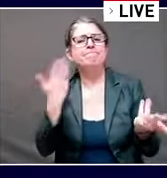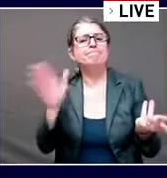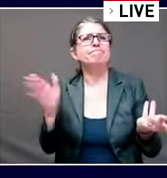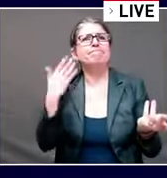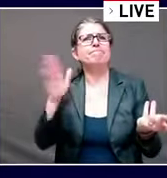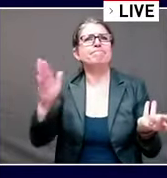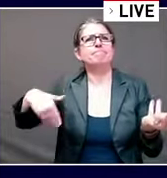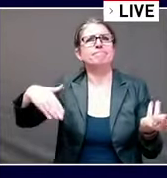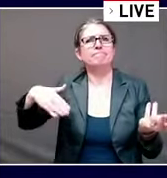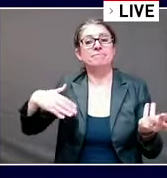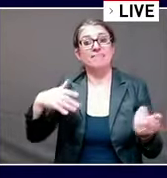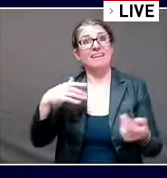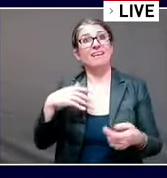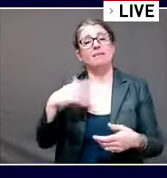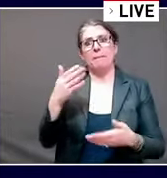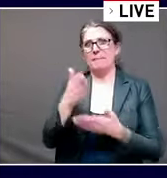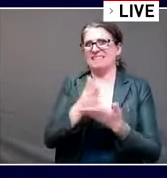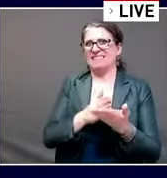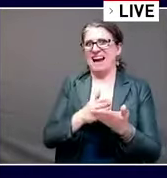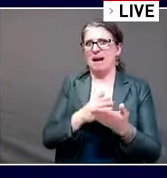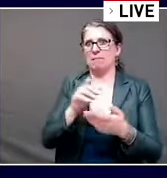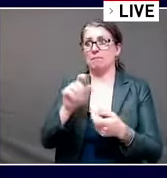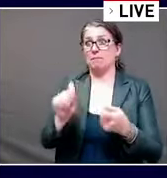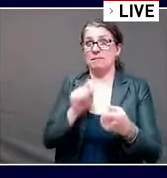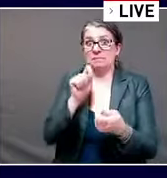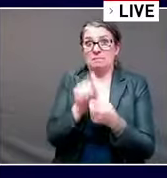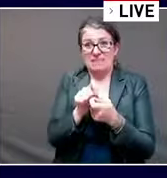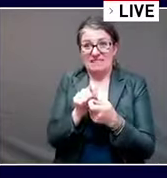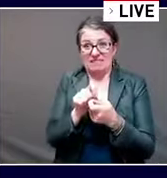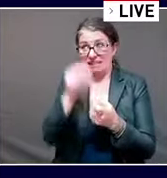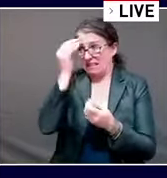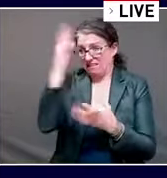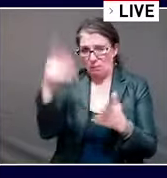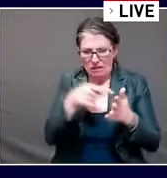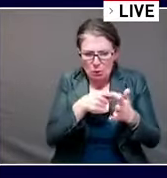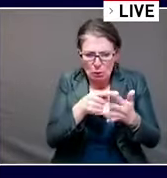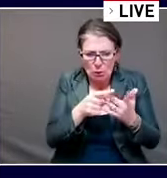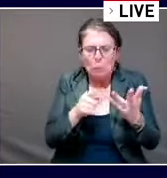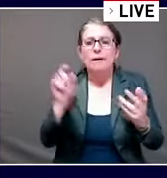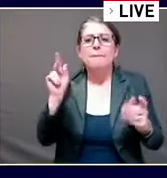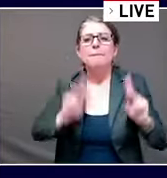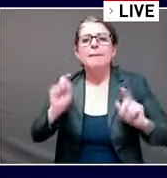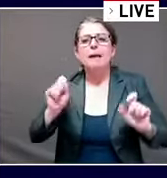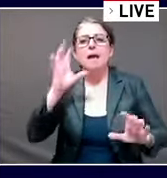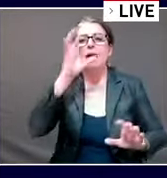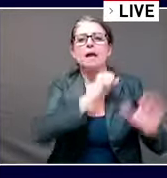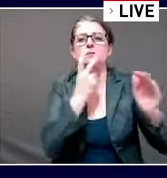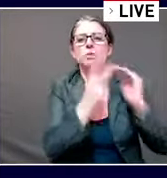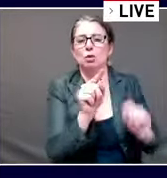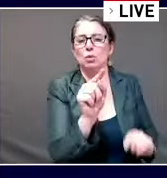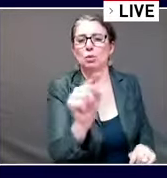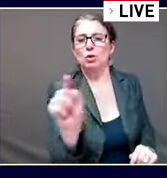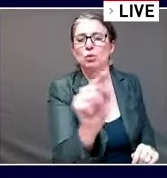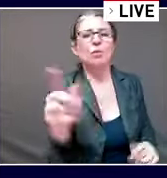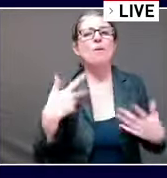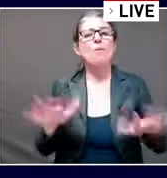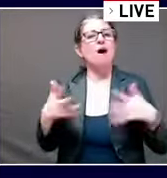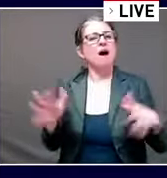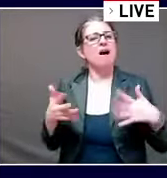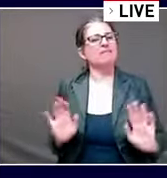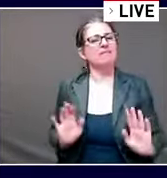now. Great. And then just lastly, also in that New York Times story, they cited some statistics of some